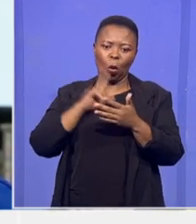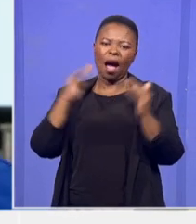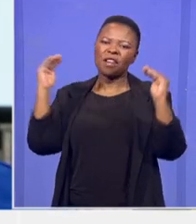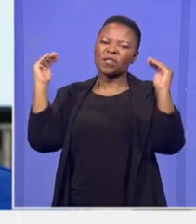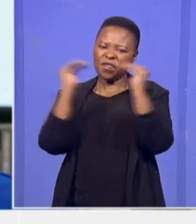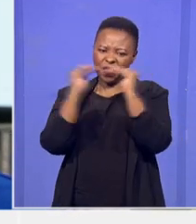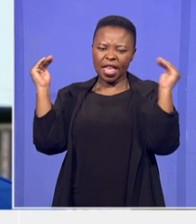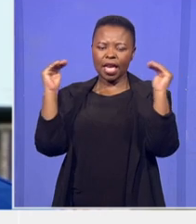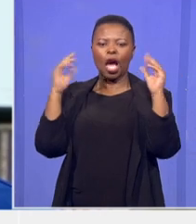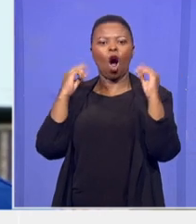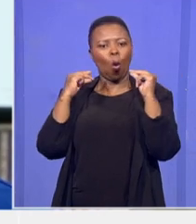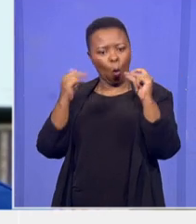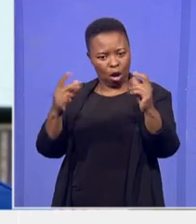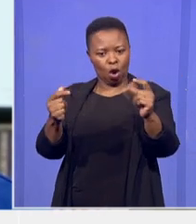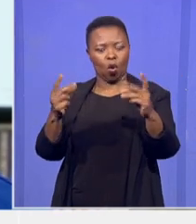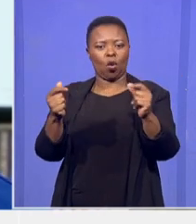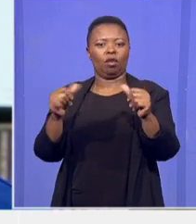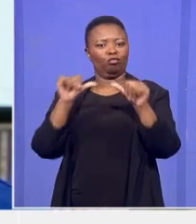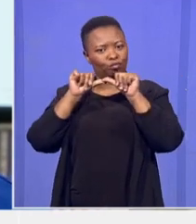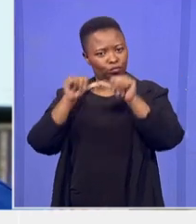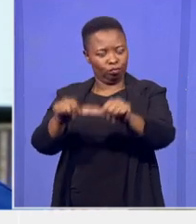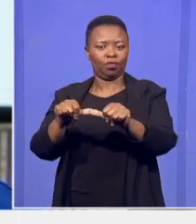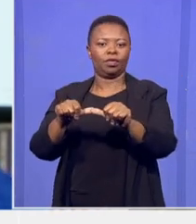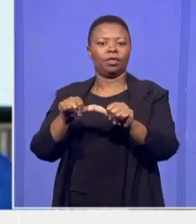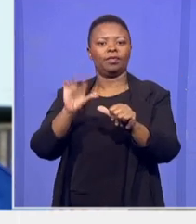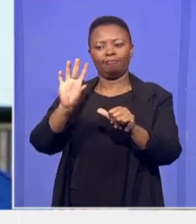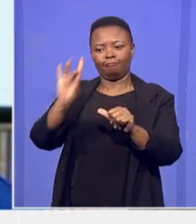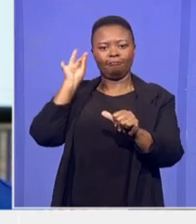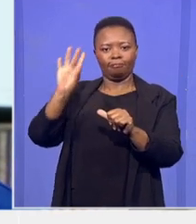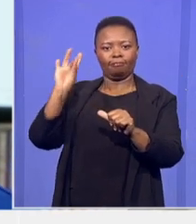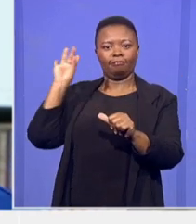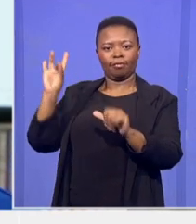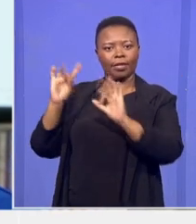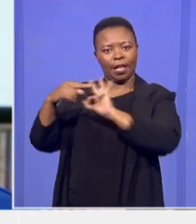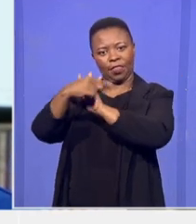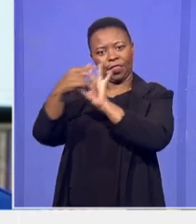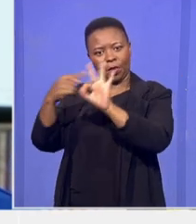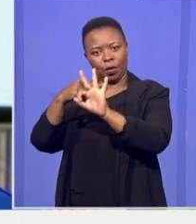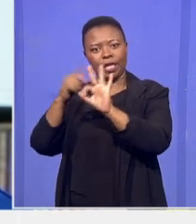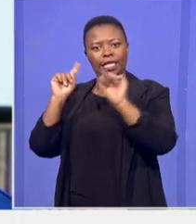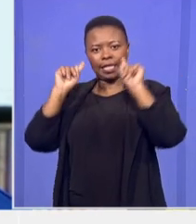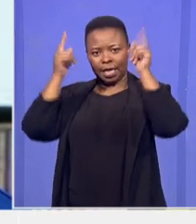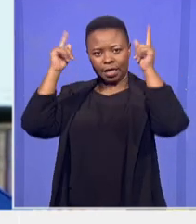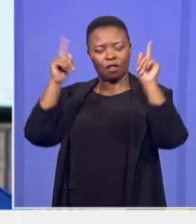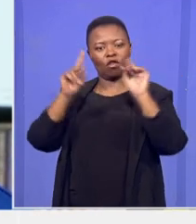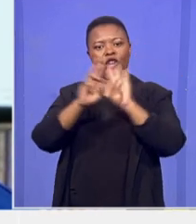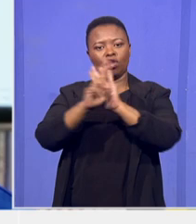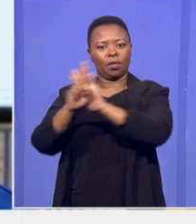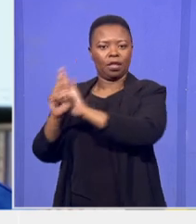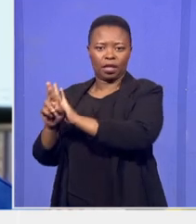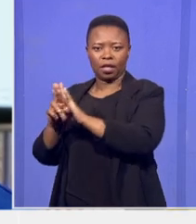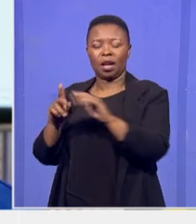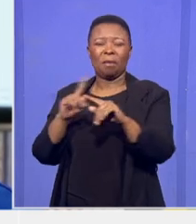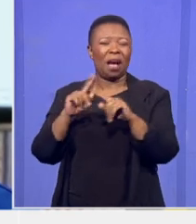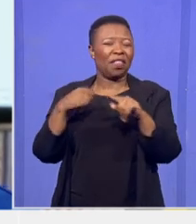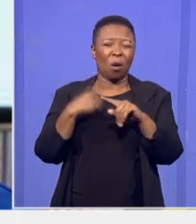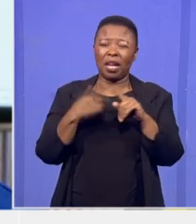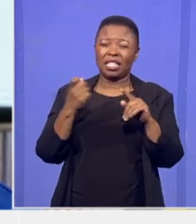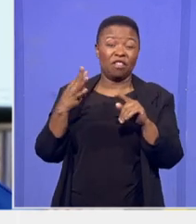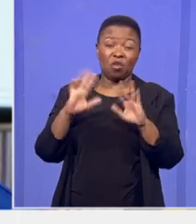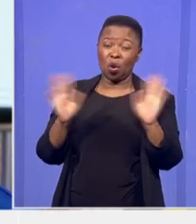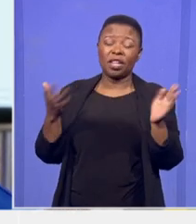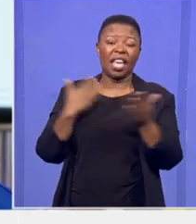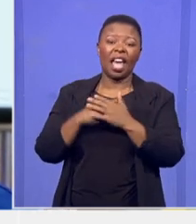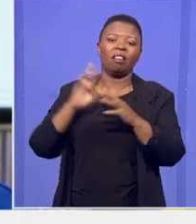quickly and efficiently elect three successful candidates. Otherwise you have to re-vote and re-vote and